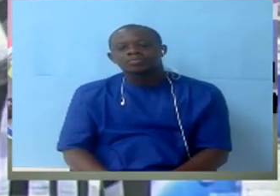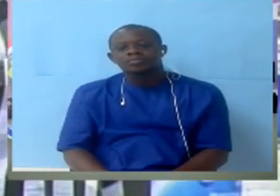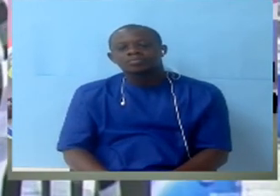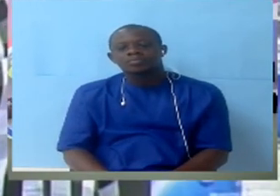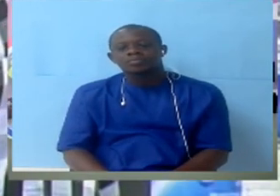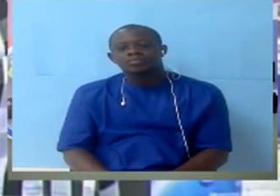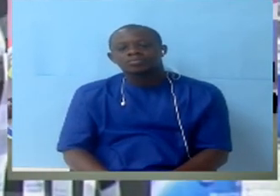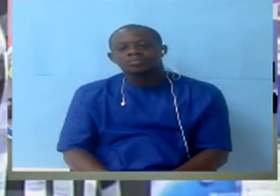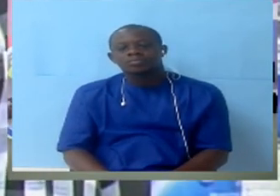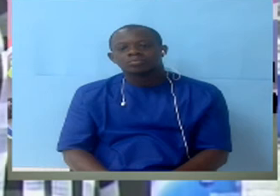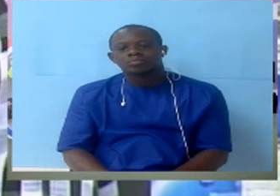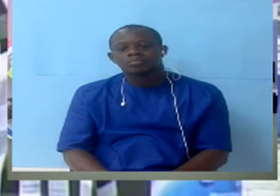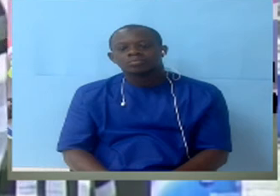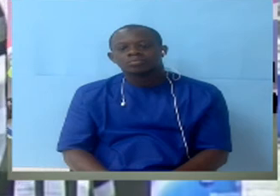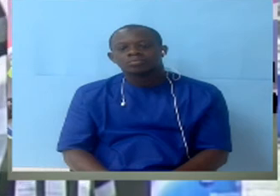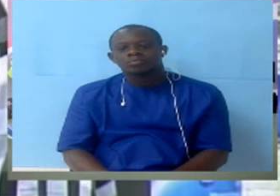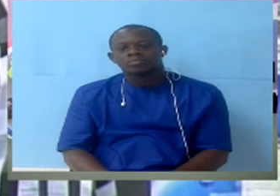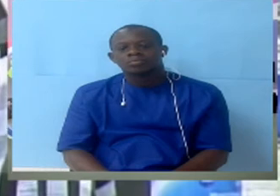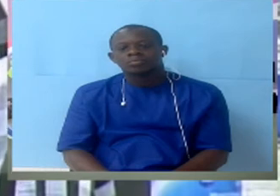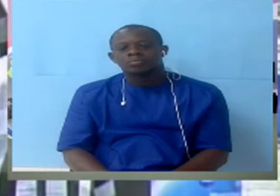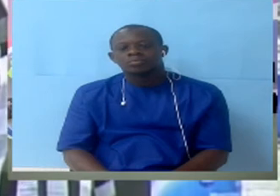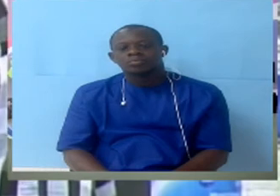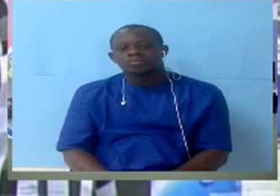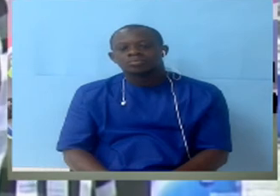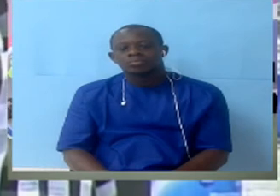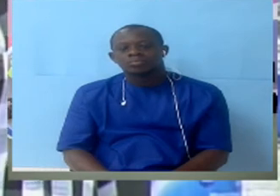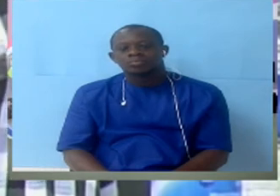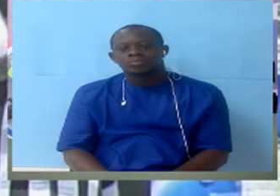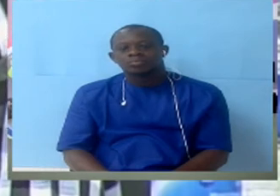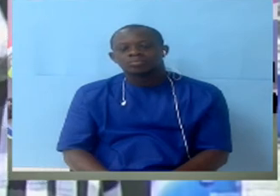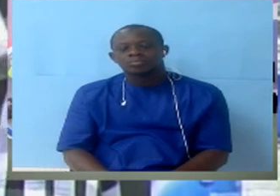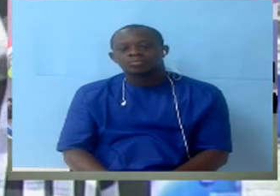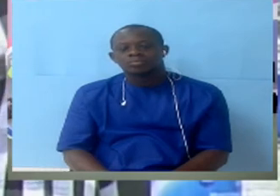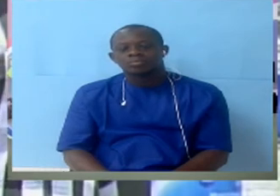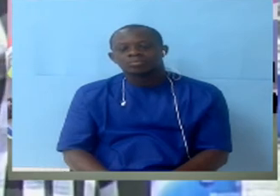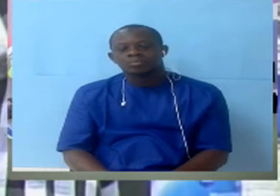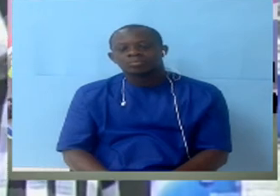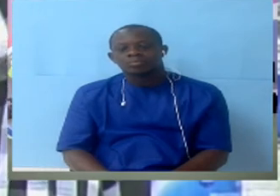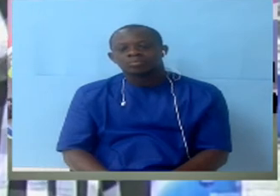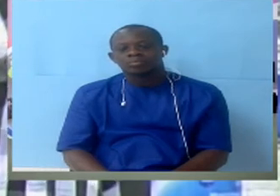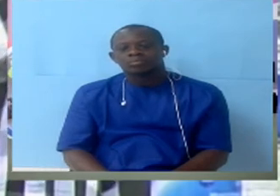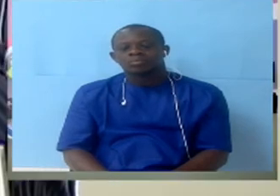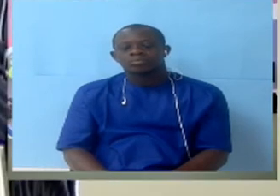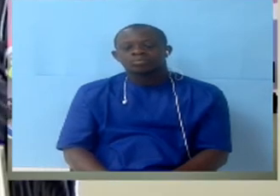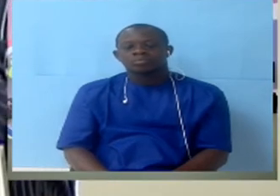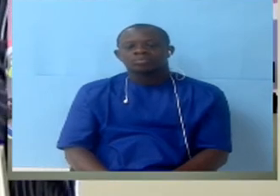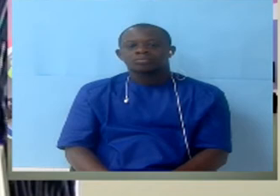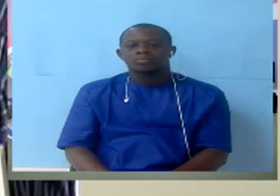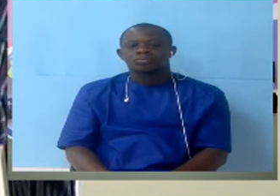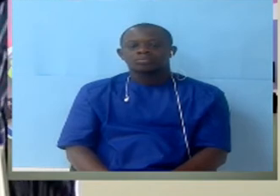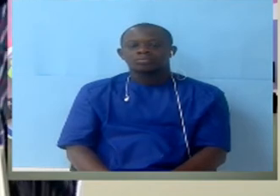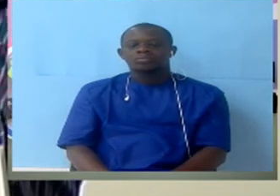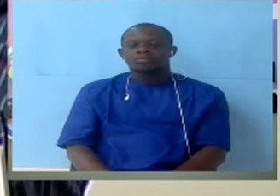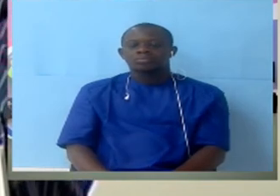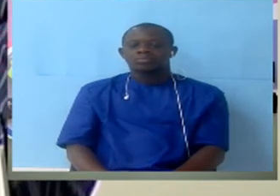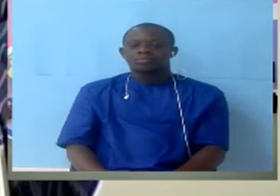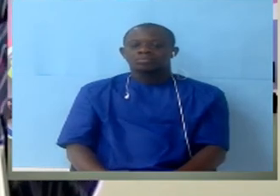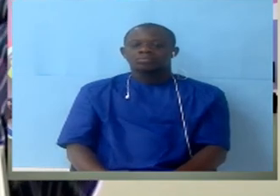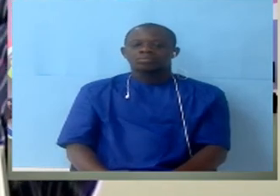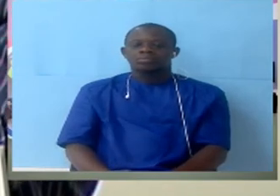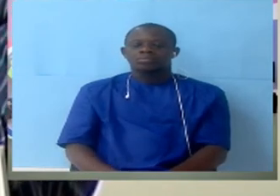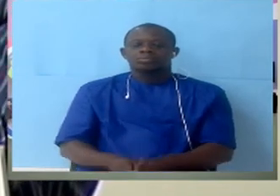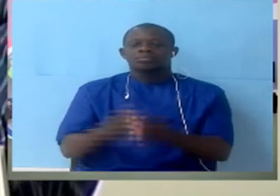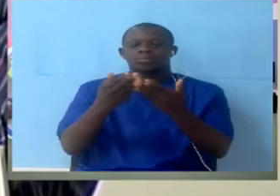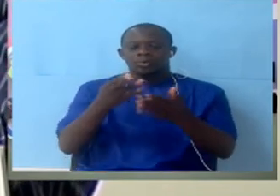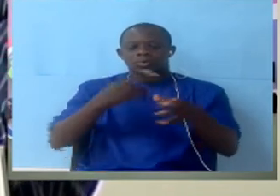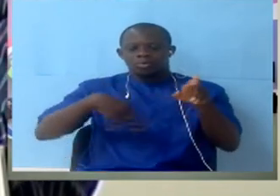yeah, for Masana Kinte and this person and person what are Jamita Jamita and quality for this Masana Kinte. Okay, good. Mm-hmm. Anyway, let's go